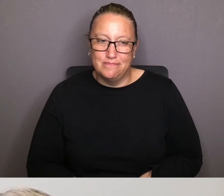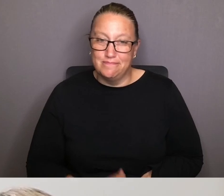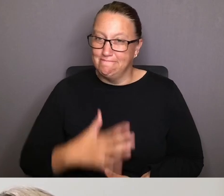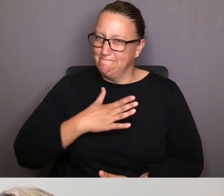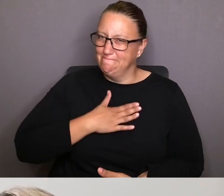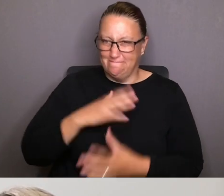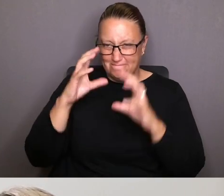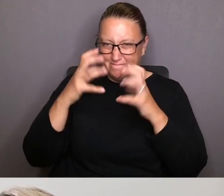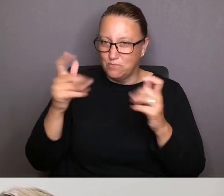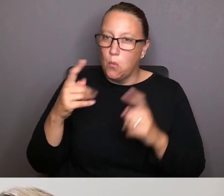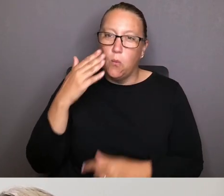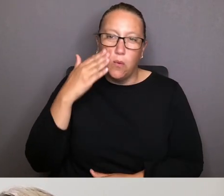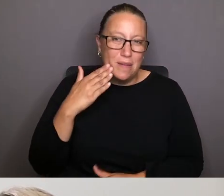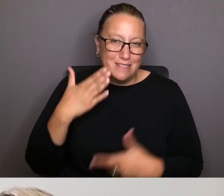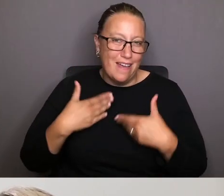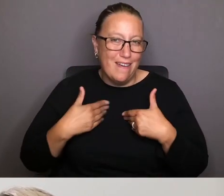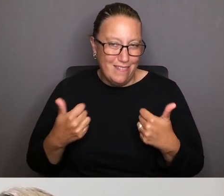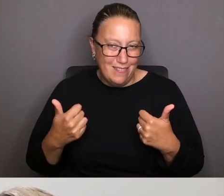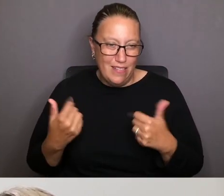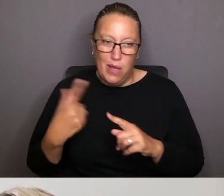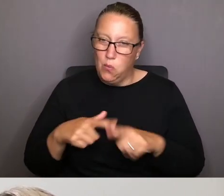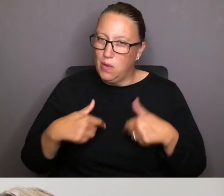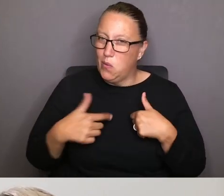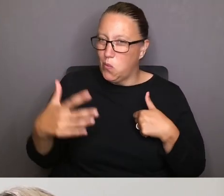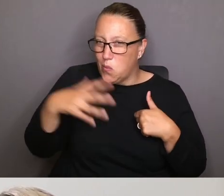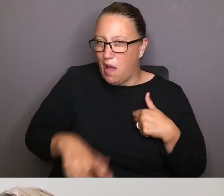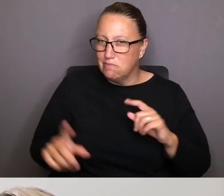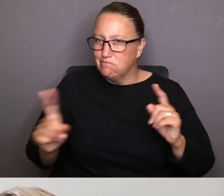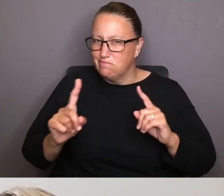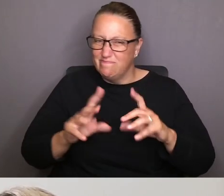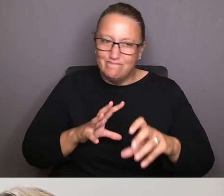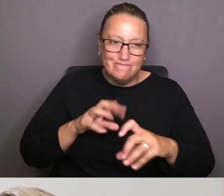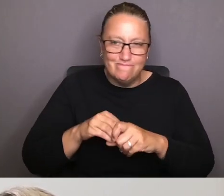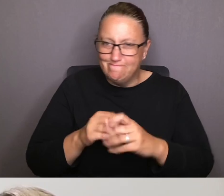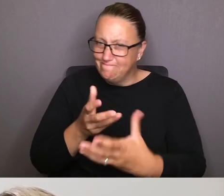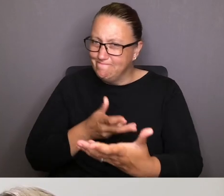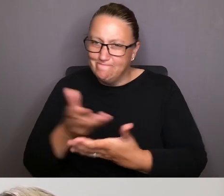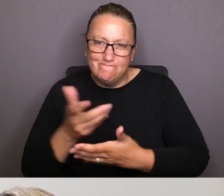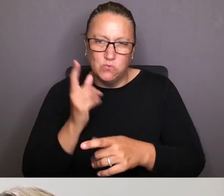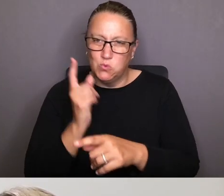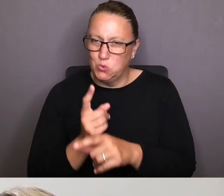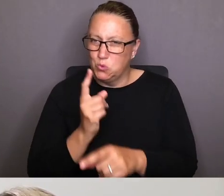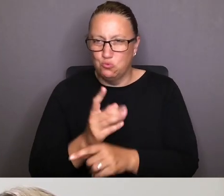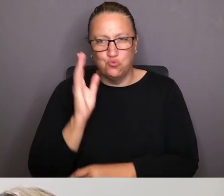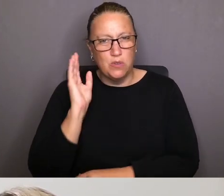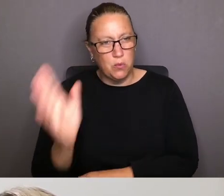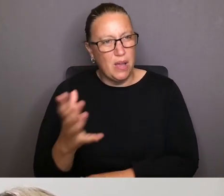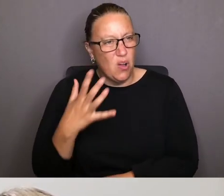health, and we just wanted to jump into things straight away and deliver